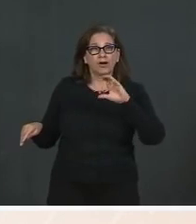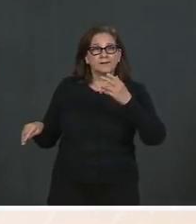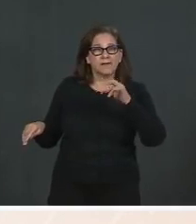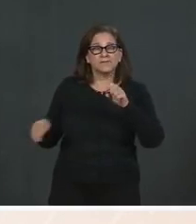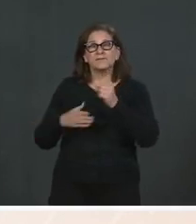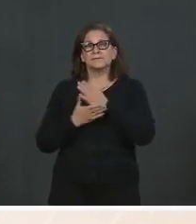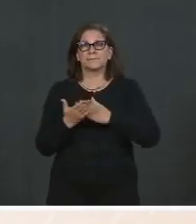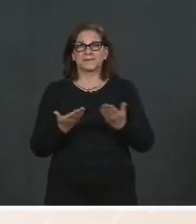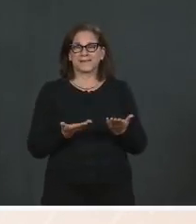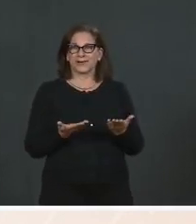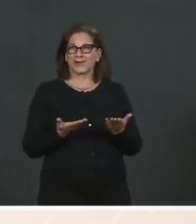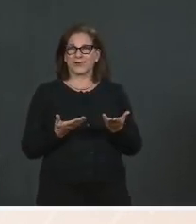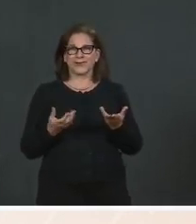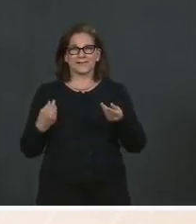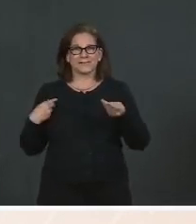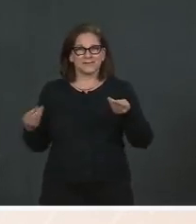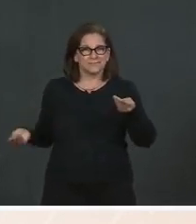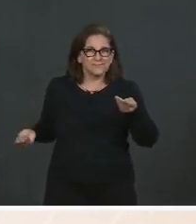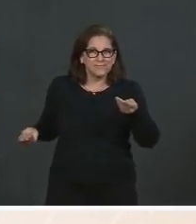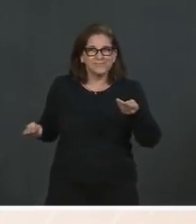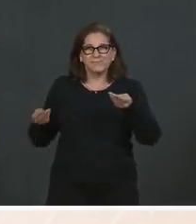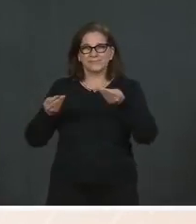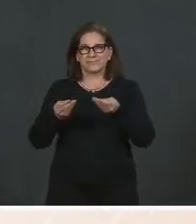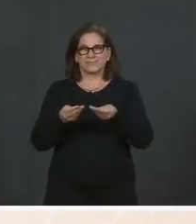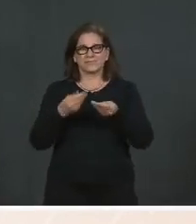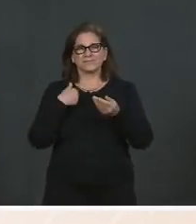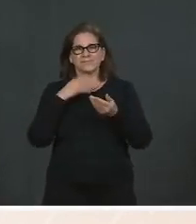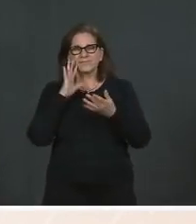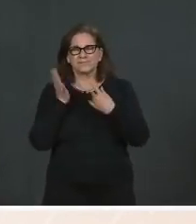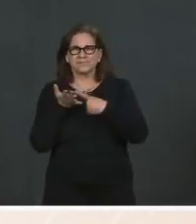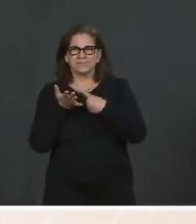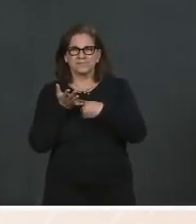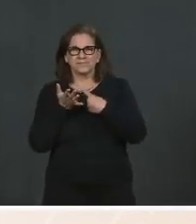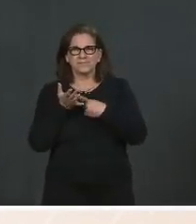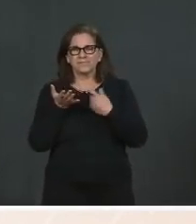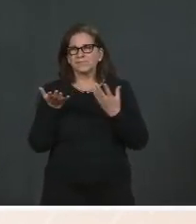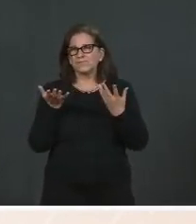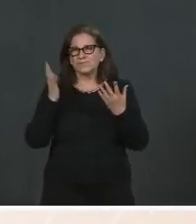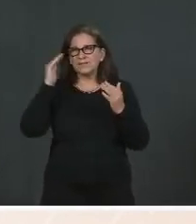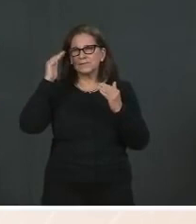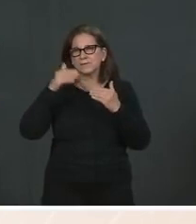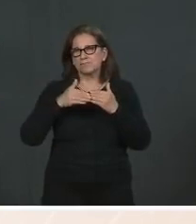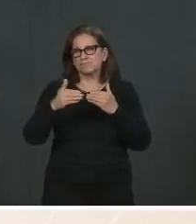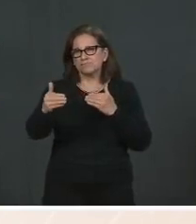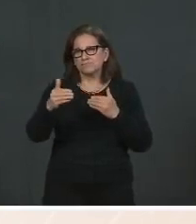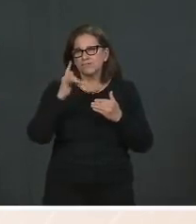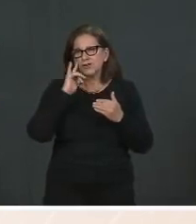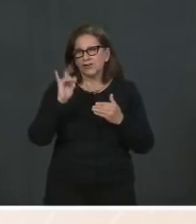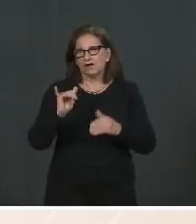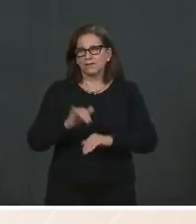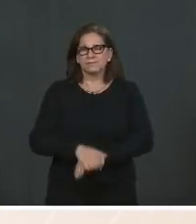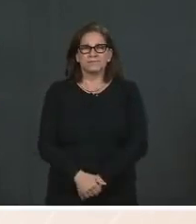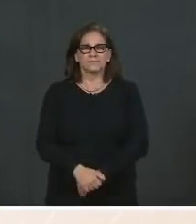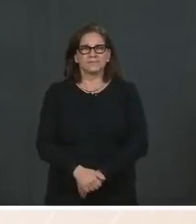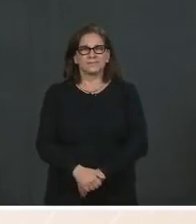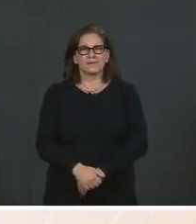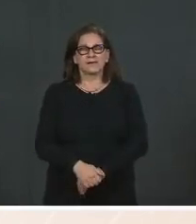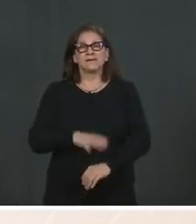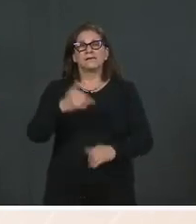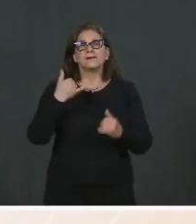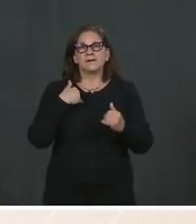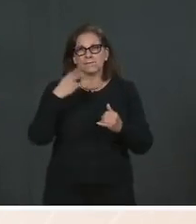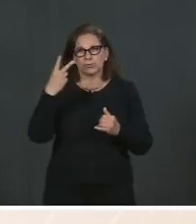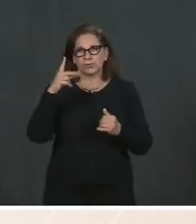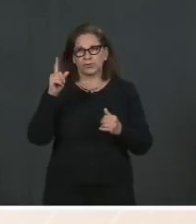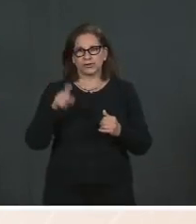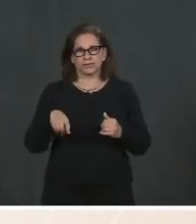our counsel's office and see what our expectation is at this point in time. Thanks, John. Go ahead. 2 questions, Jen. On the campaign, the president talked